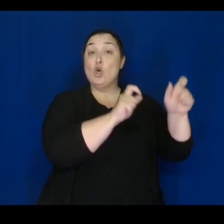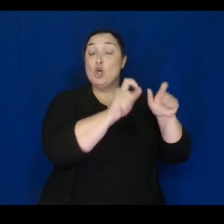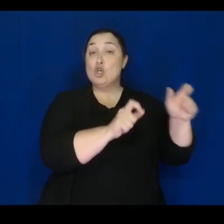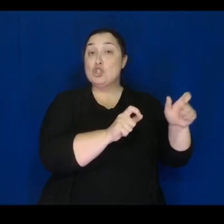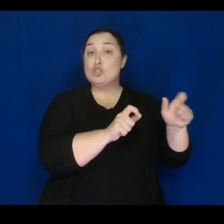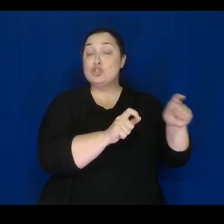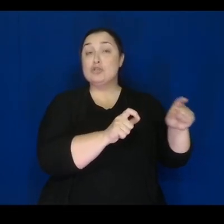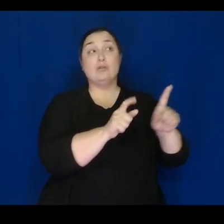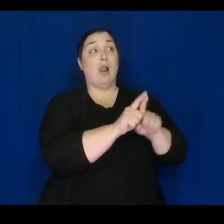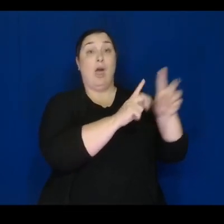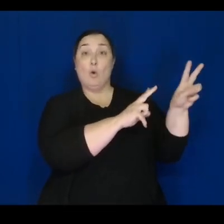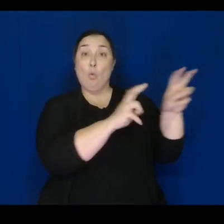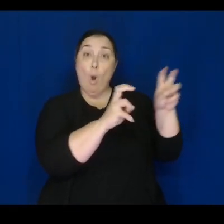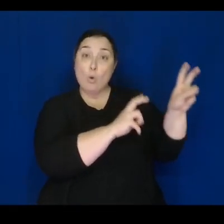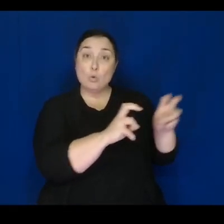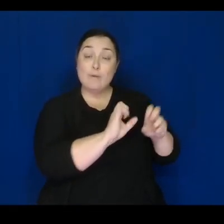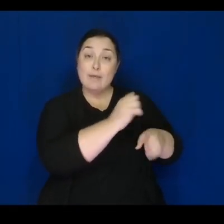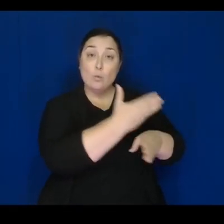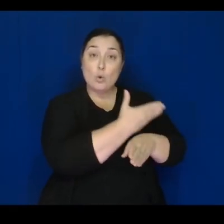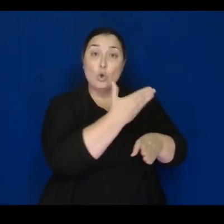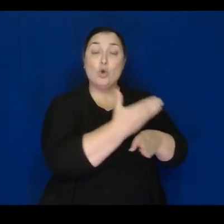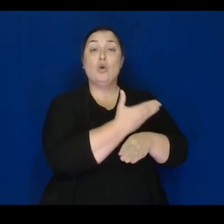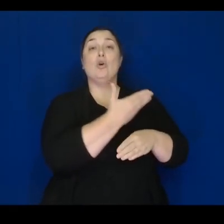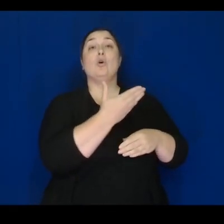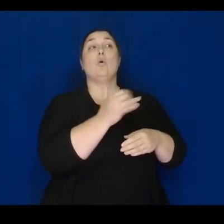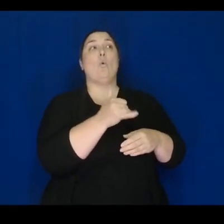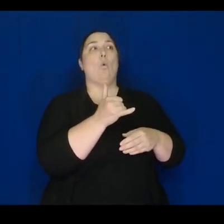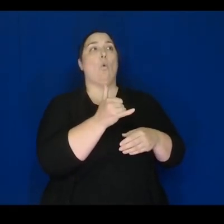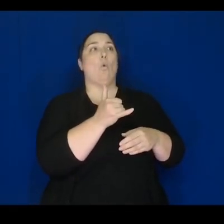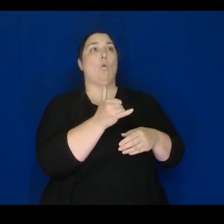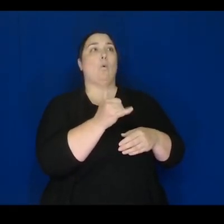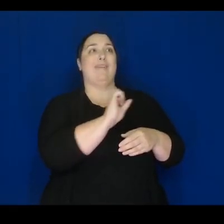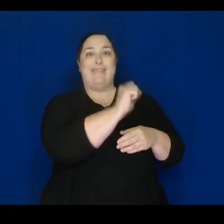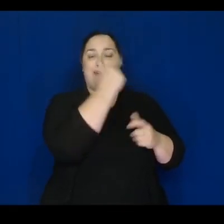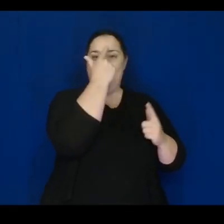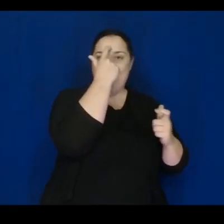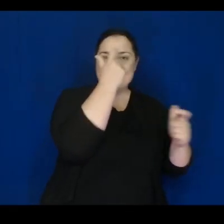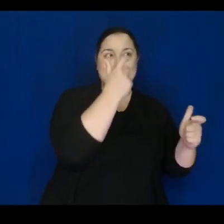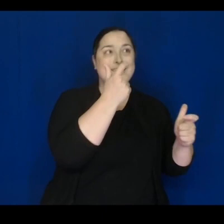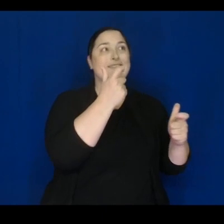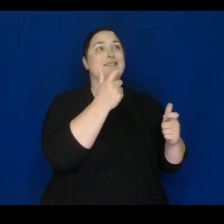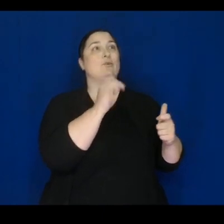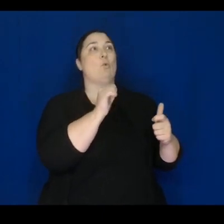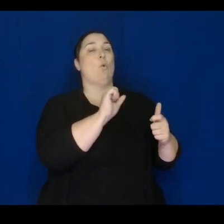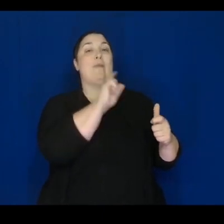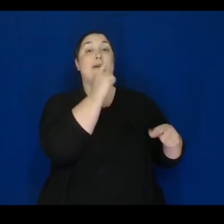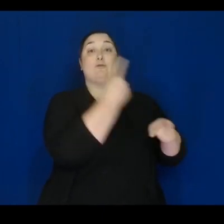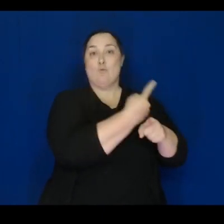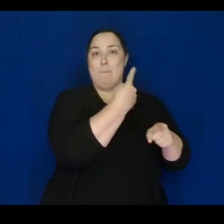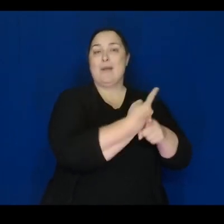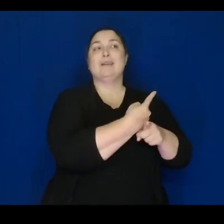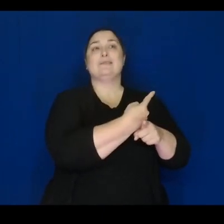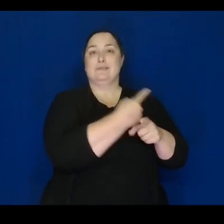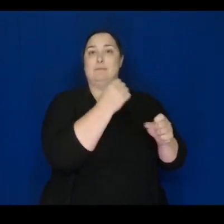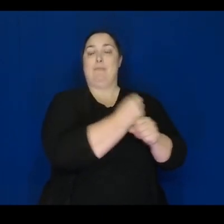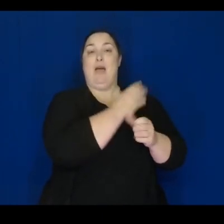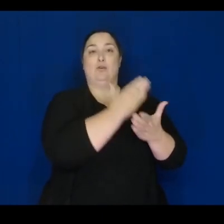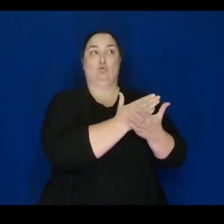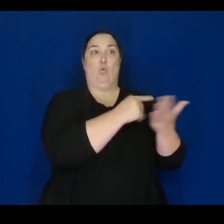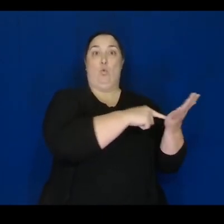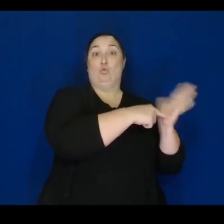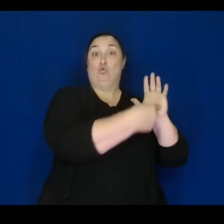in quote form or extending on what their idea is or what they have said about their art or